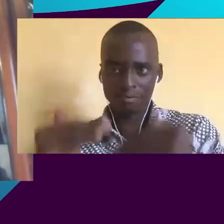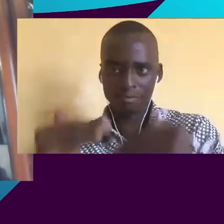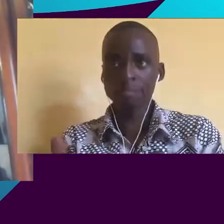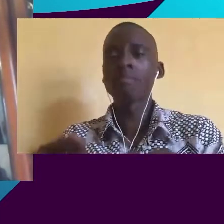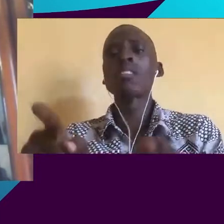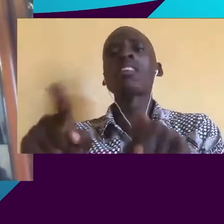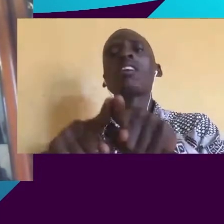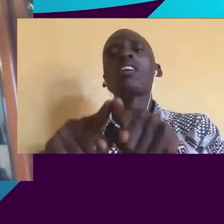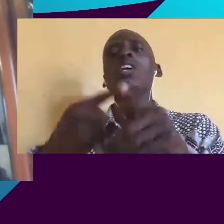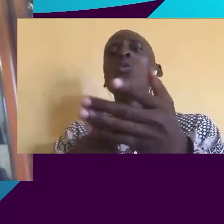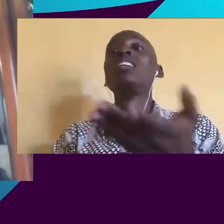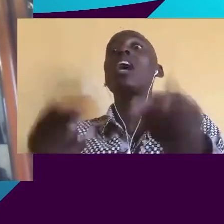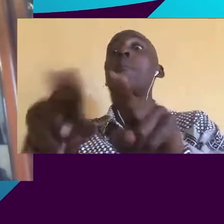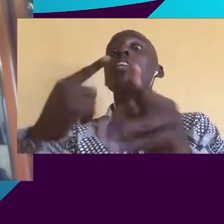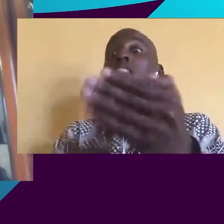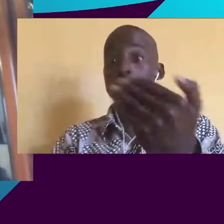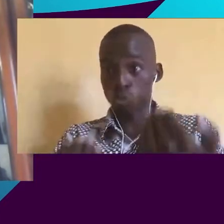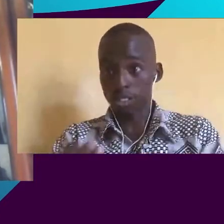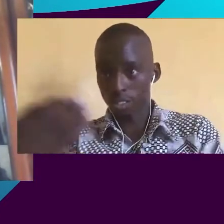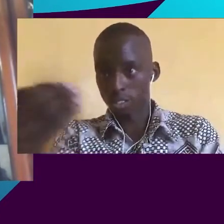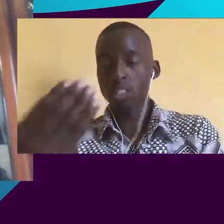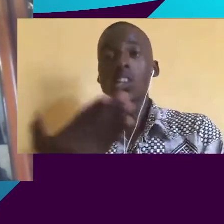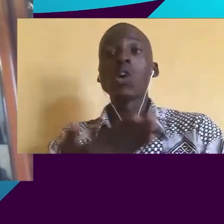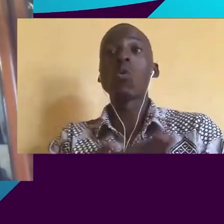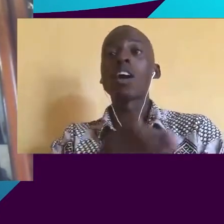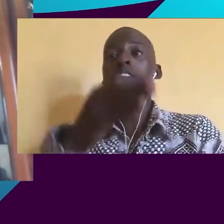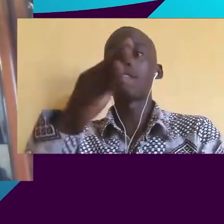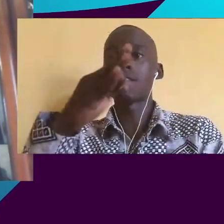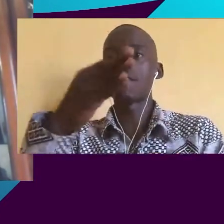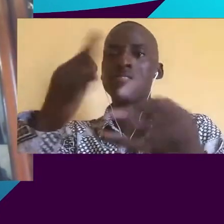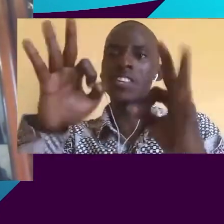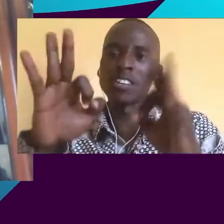existing. We have federations. Yes, we have our